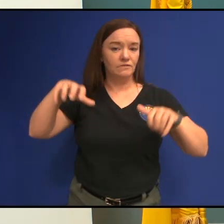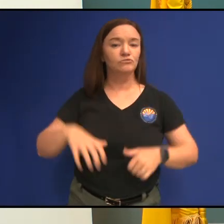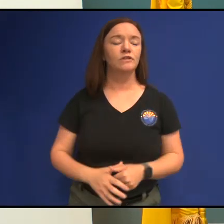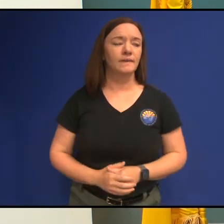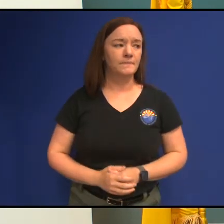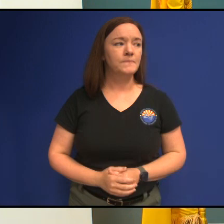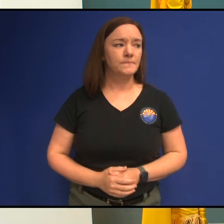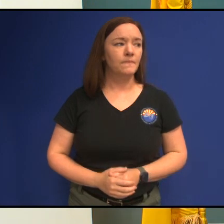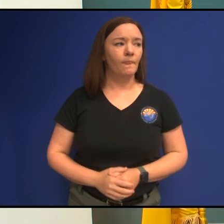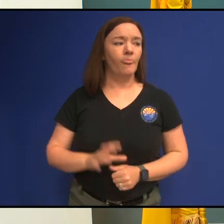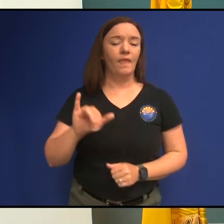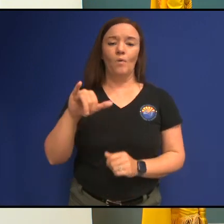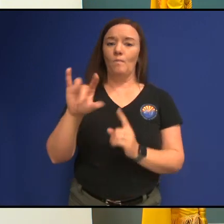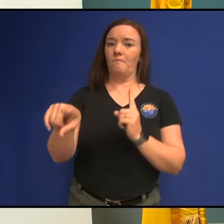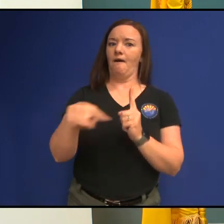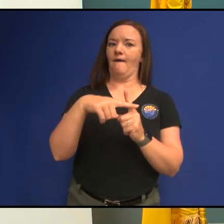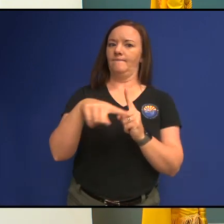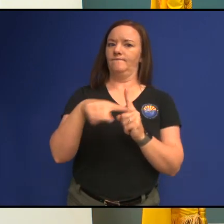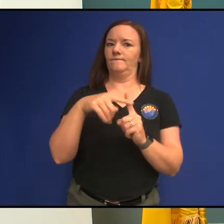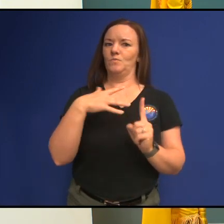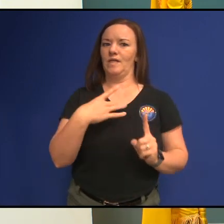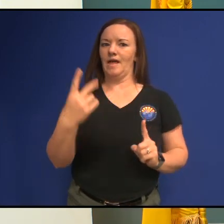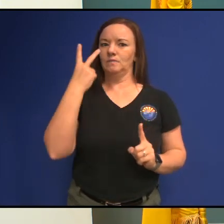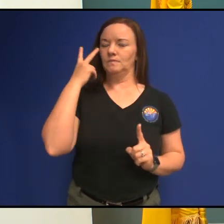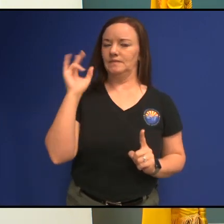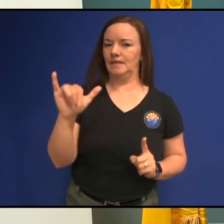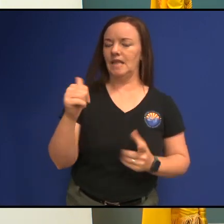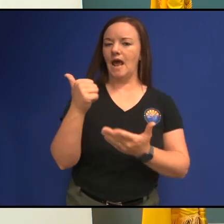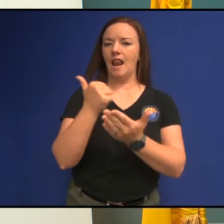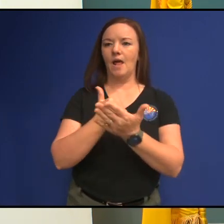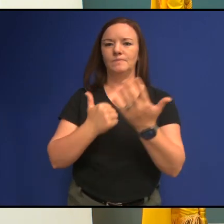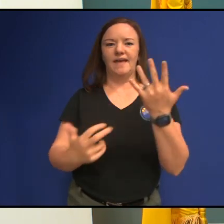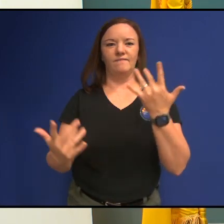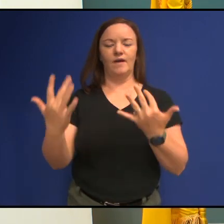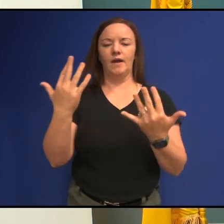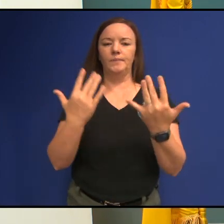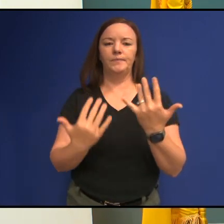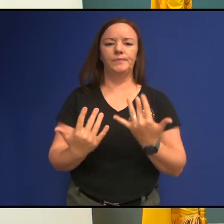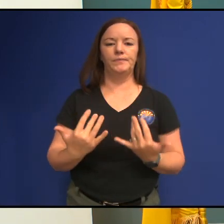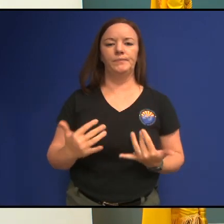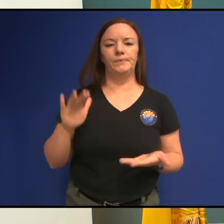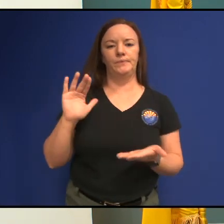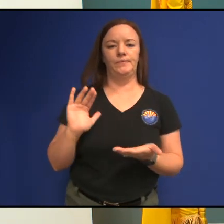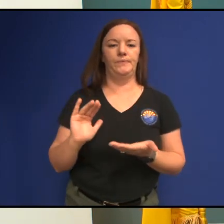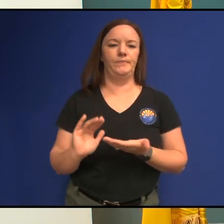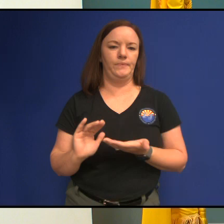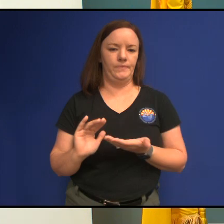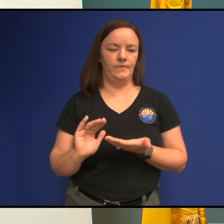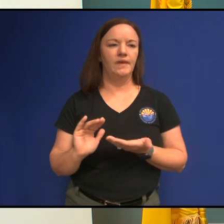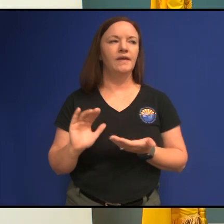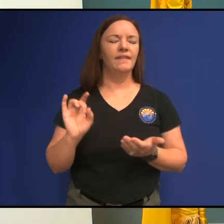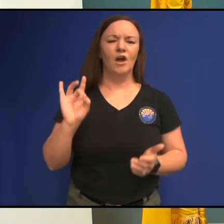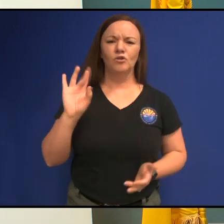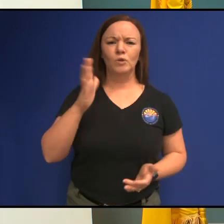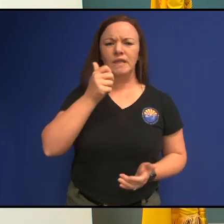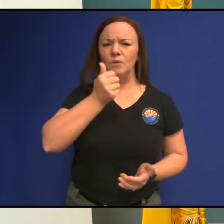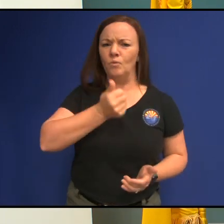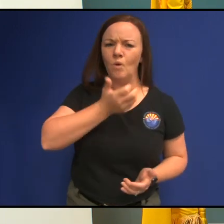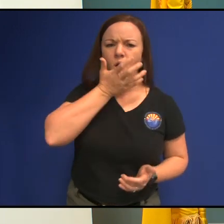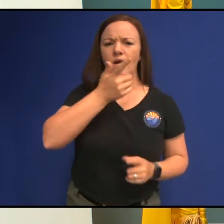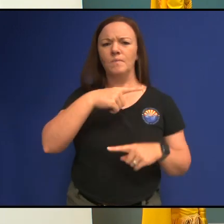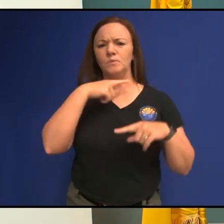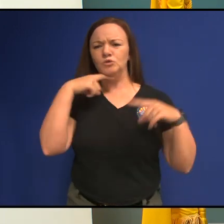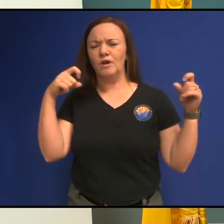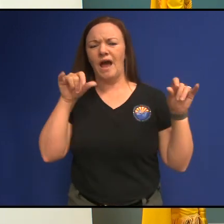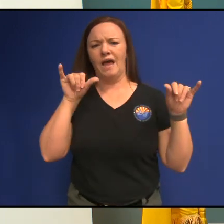So that's a good sign. We like to see that. It helps moderate the fire a little bit, gets us out of this really warm and really dry pattern